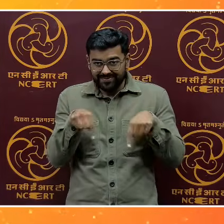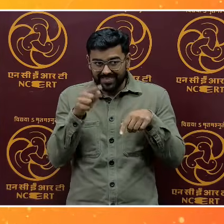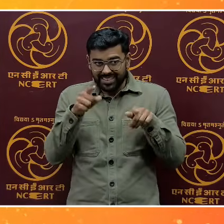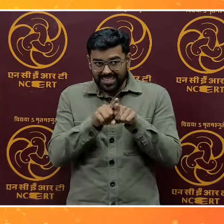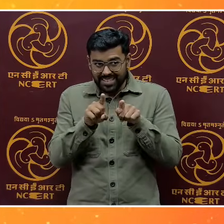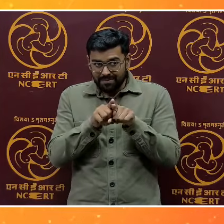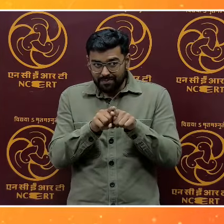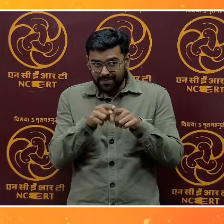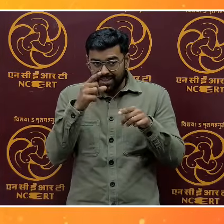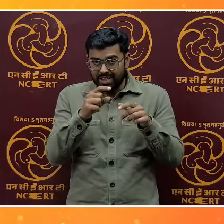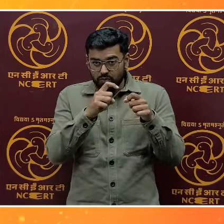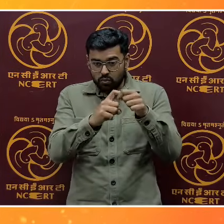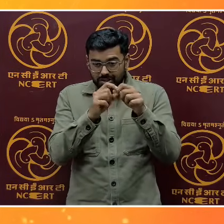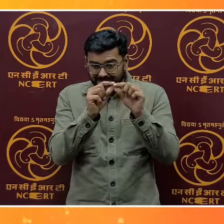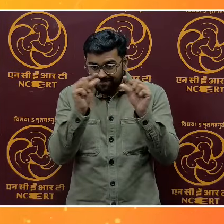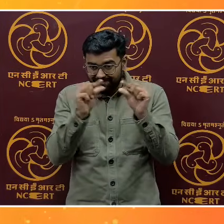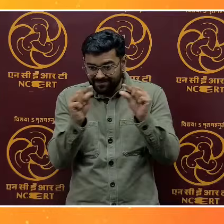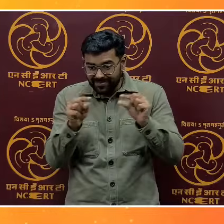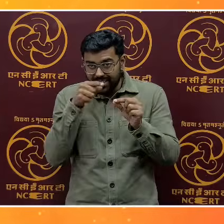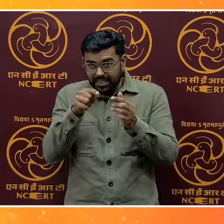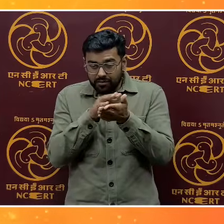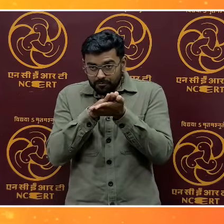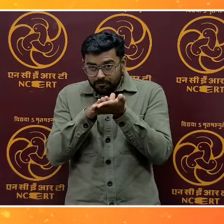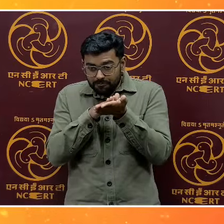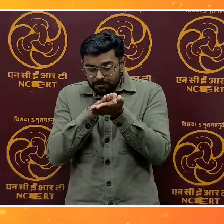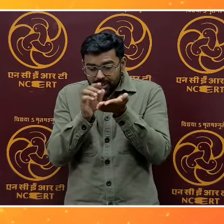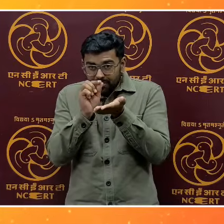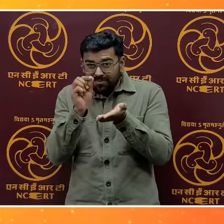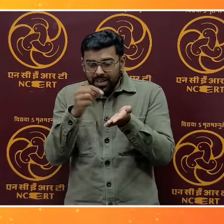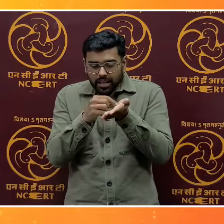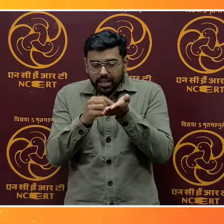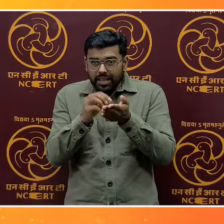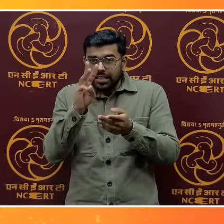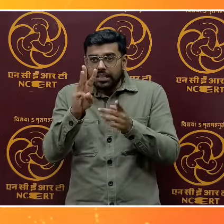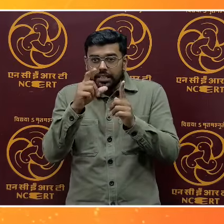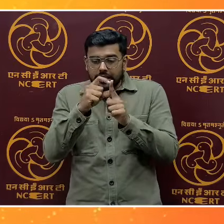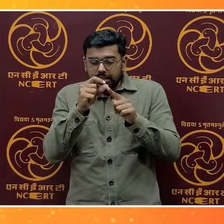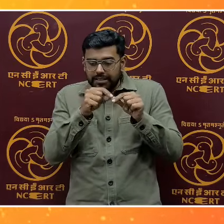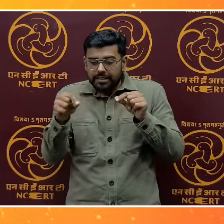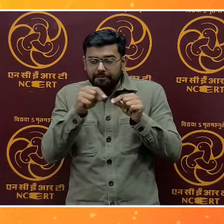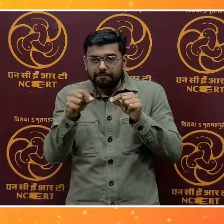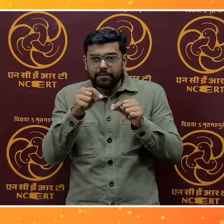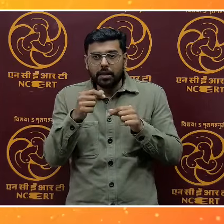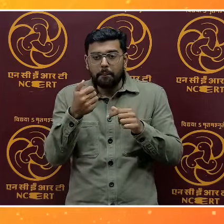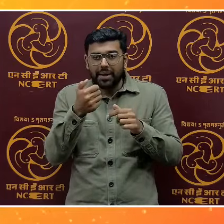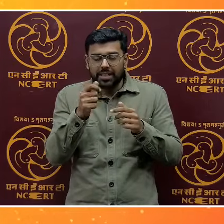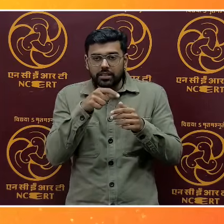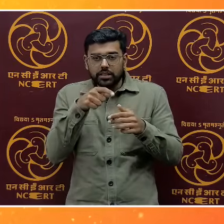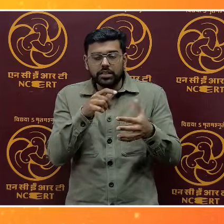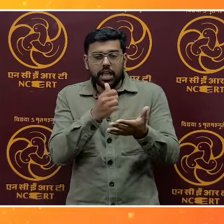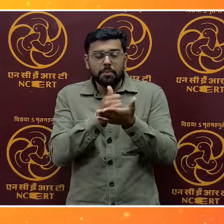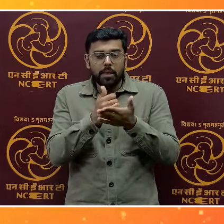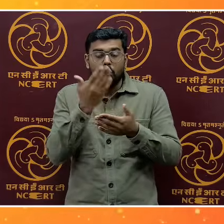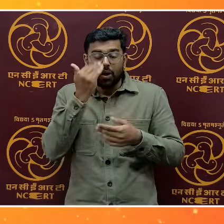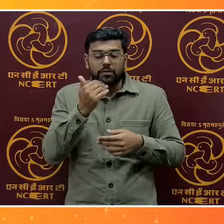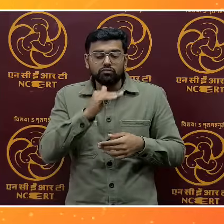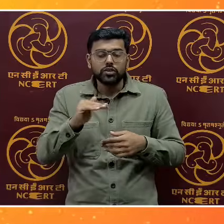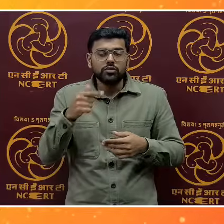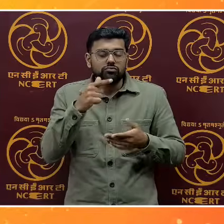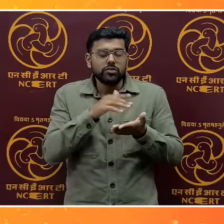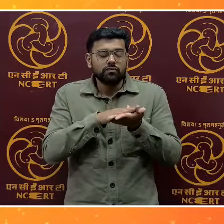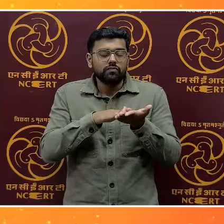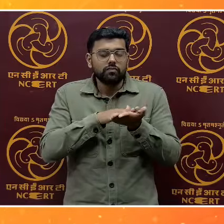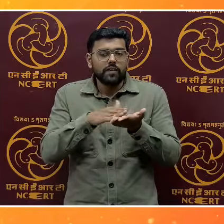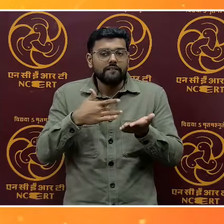been, it is highlighted with the help of 3D liner, so that the children can feel it. How is the